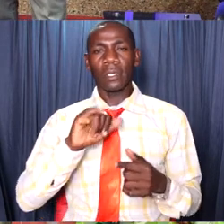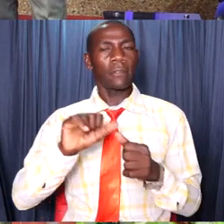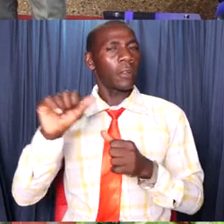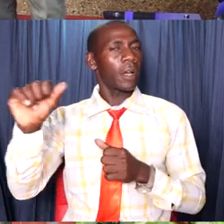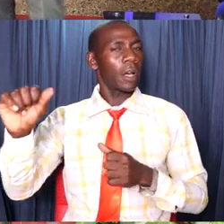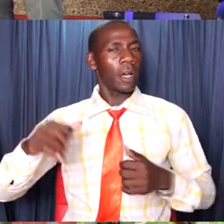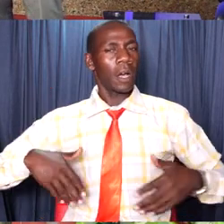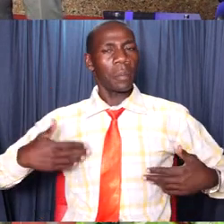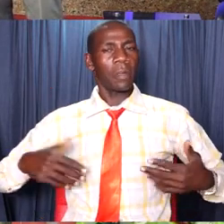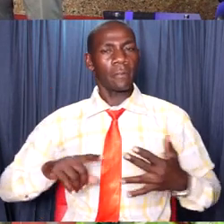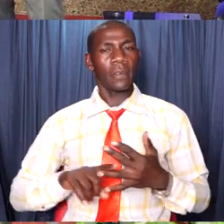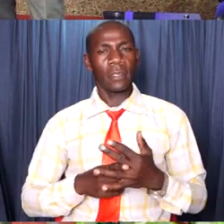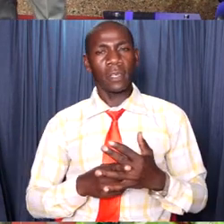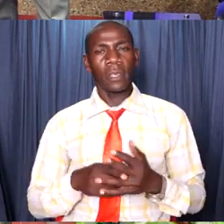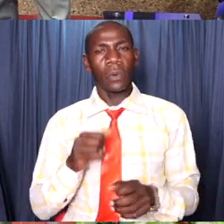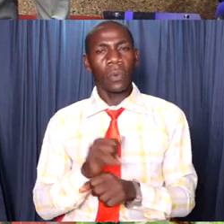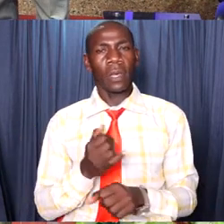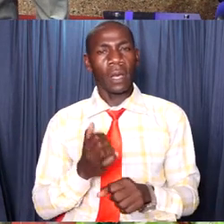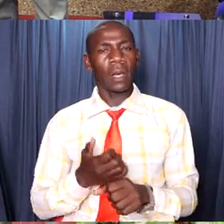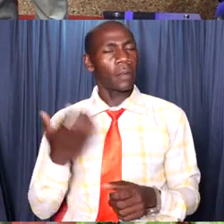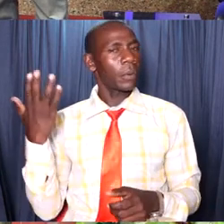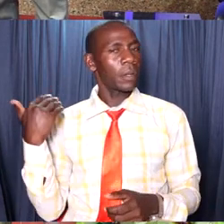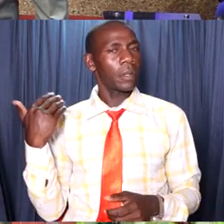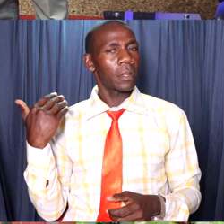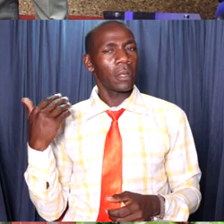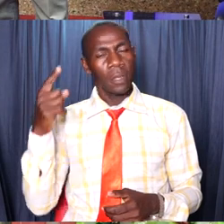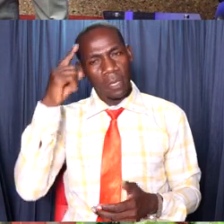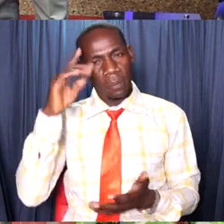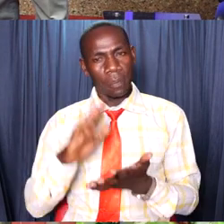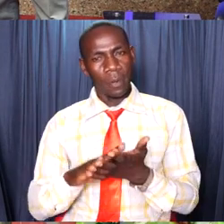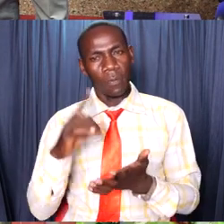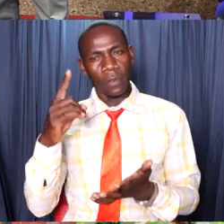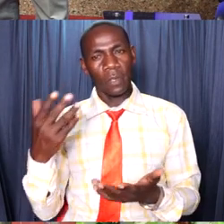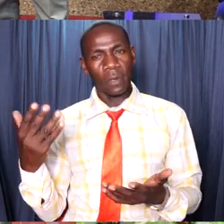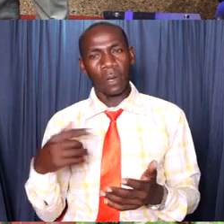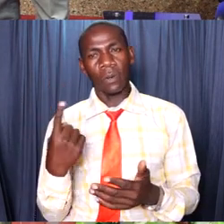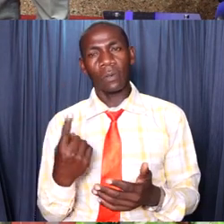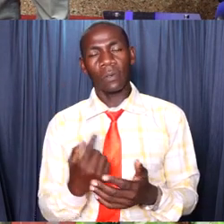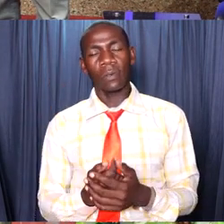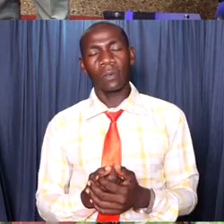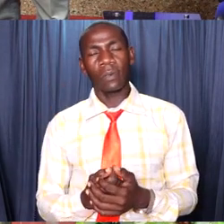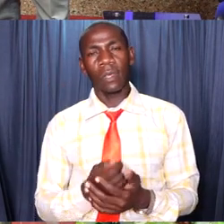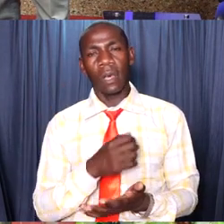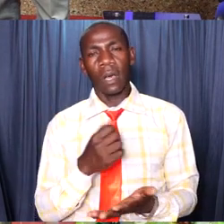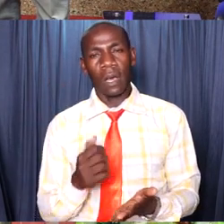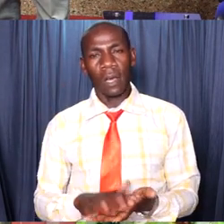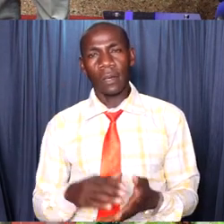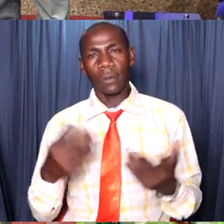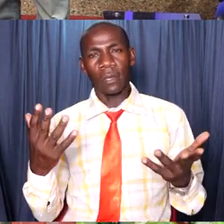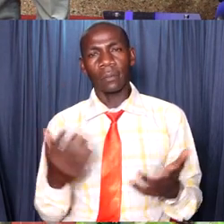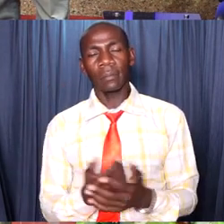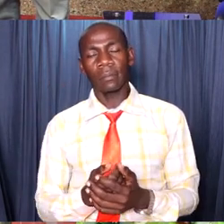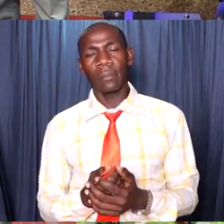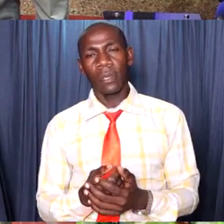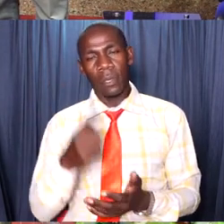ya kwanza. And the first joy. Na bidii ya kwanza. And the first hope. Hano liamini mamoja. Because you believed in one side only. Hallelujah.